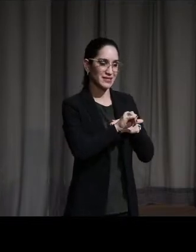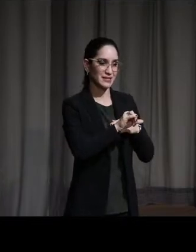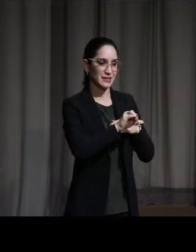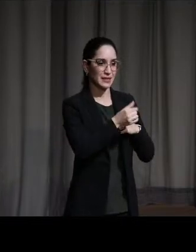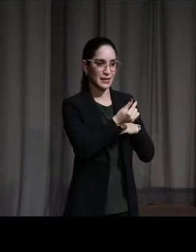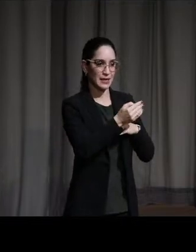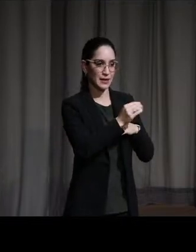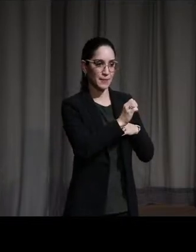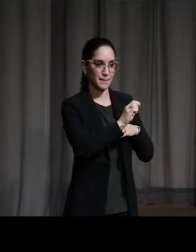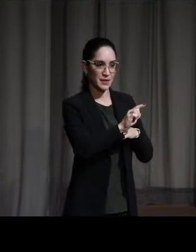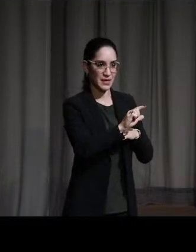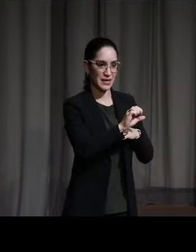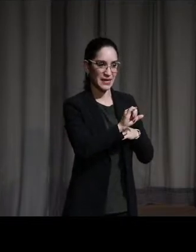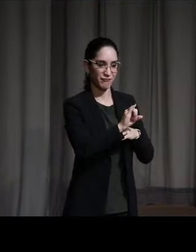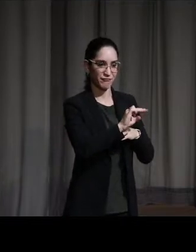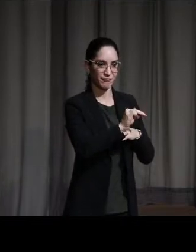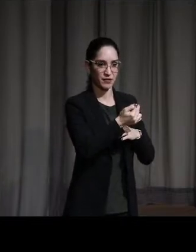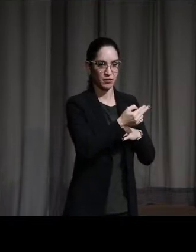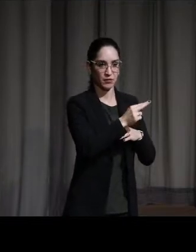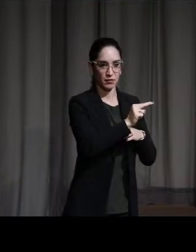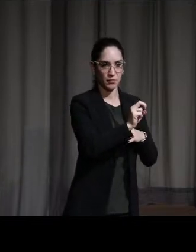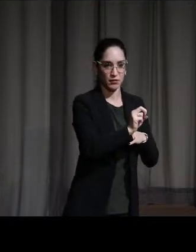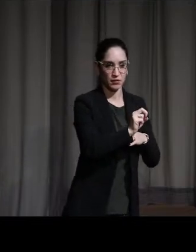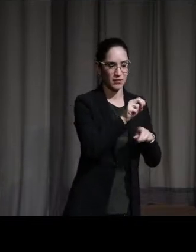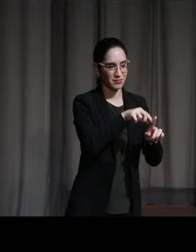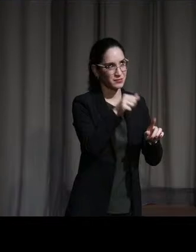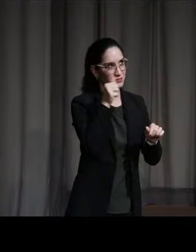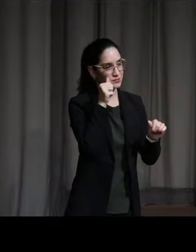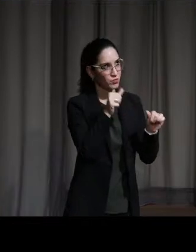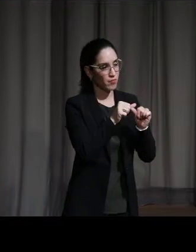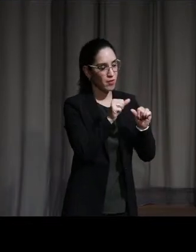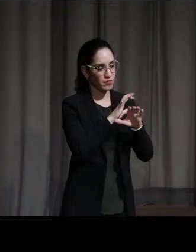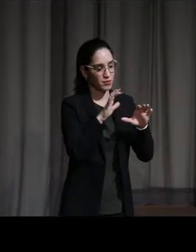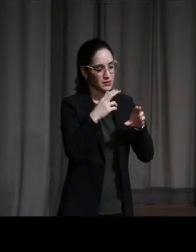Cabrera Infante. Let's see if I can remember it.